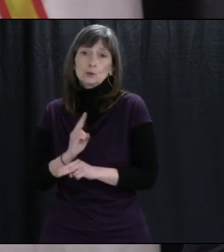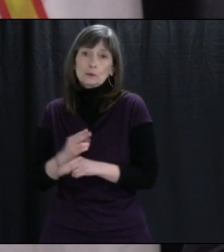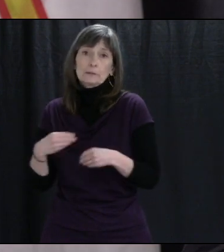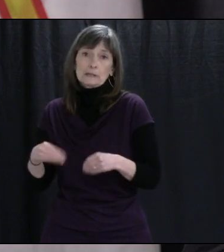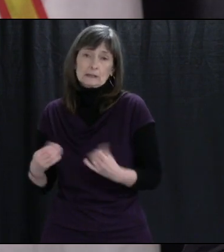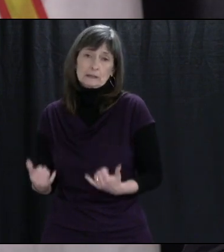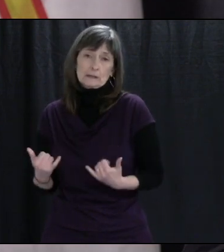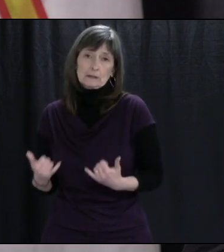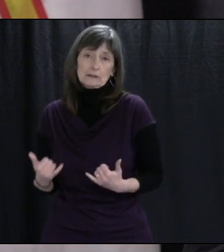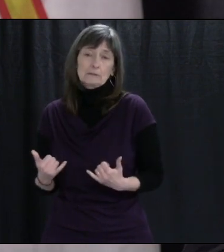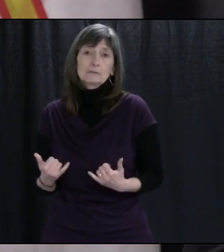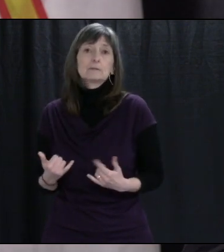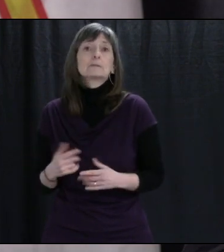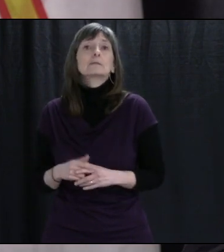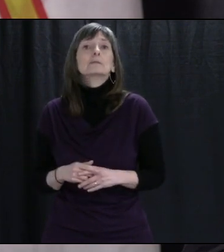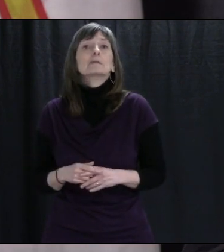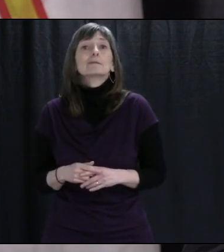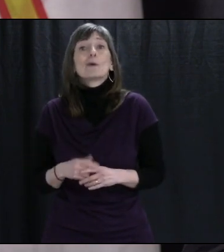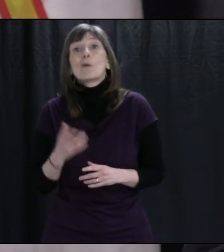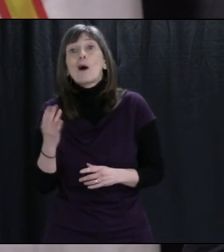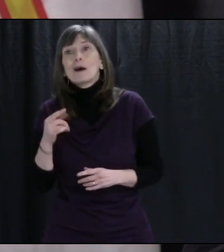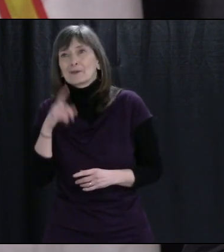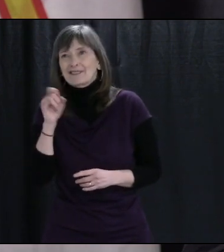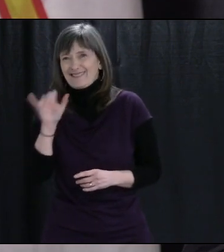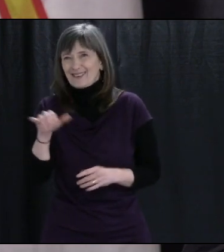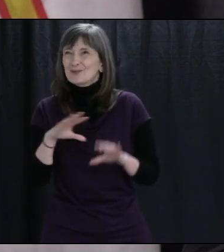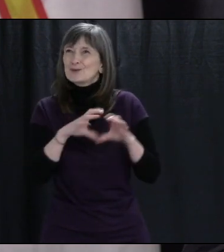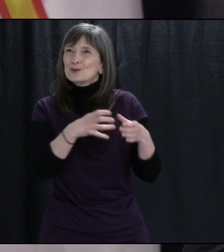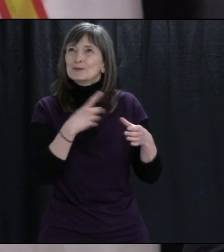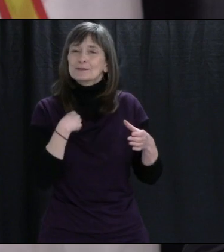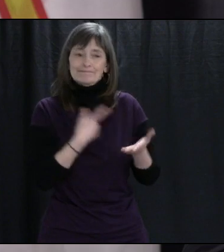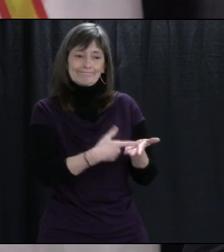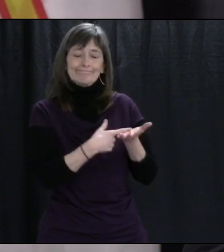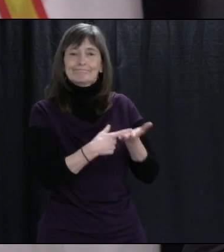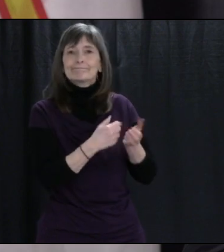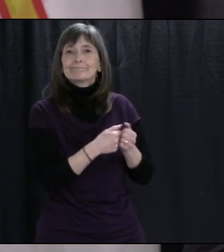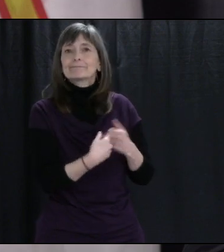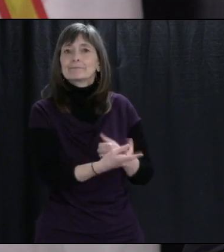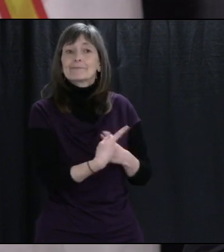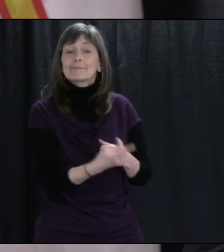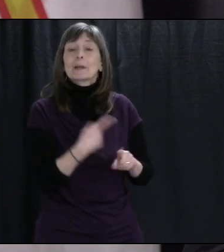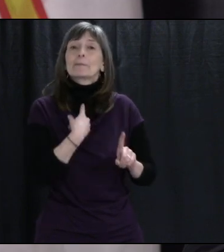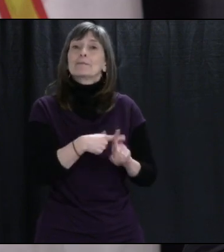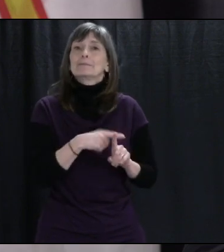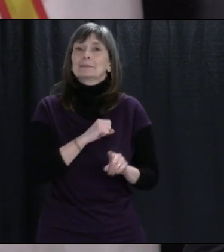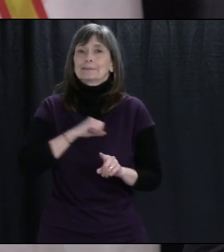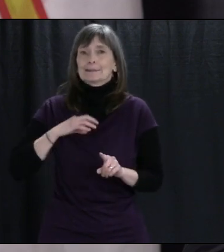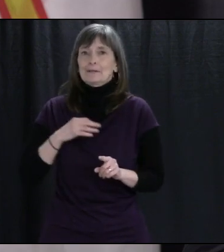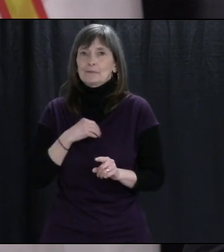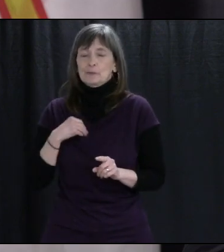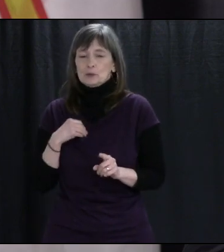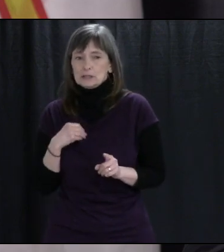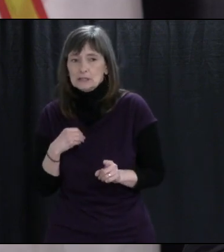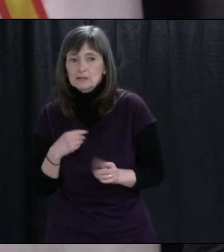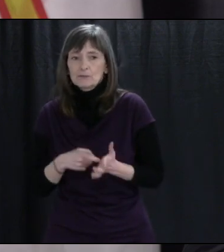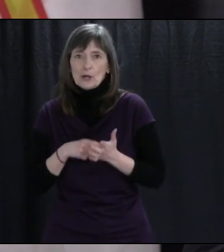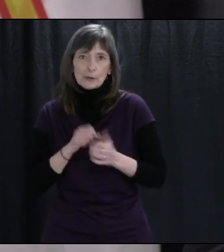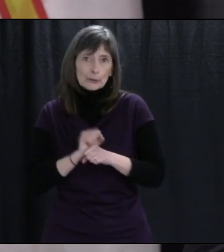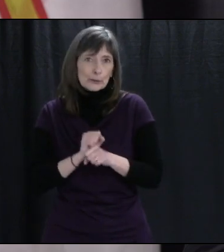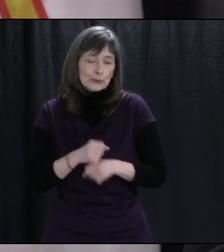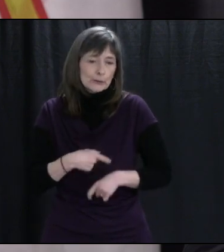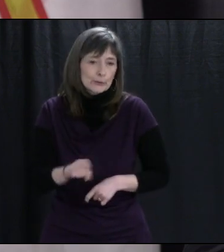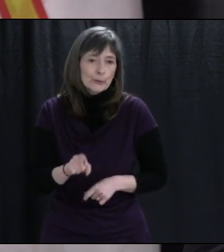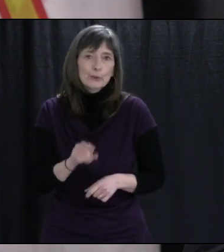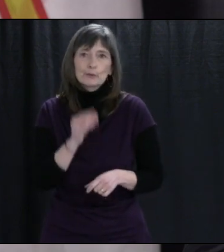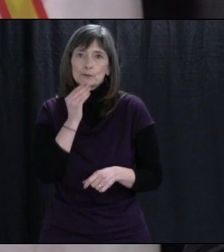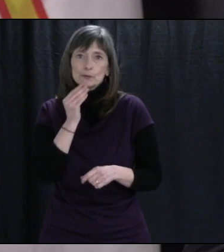of, communication that we had with them and some of the concerns of staff members around essential workers, grocery store